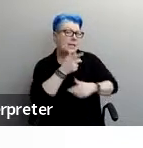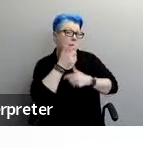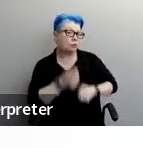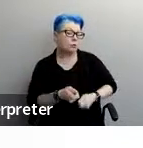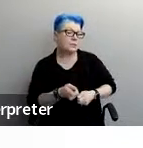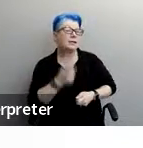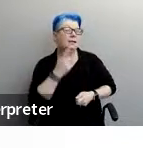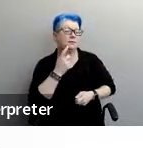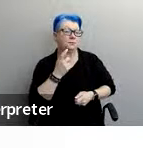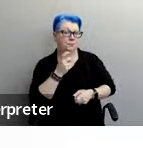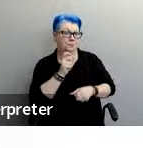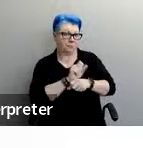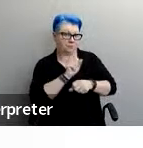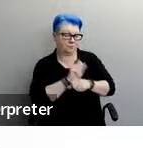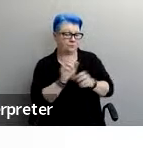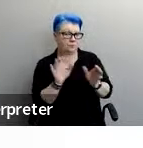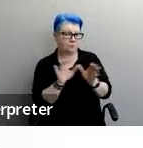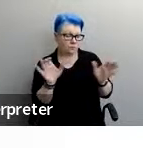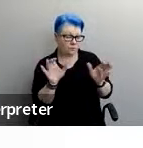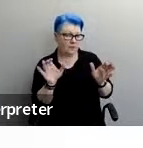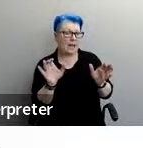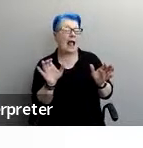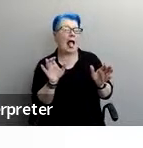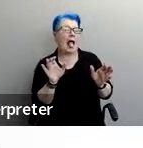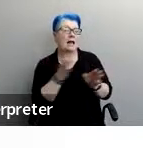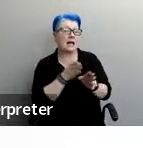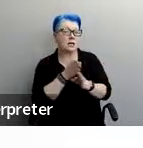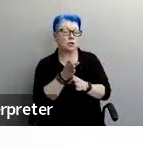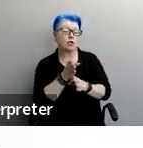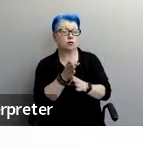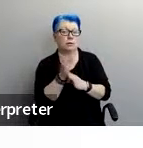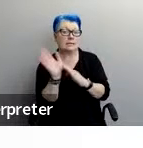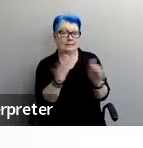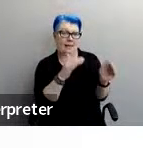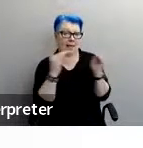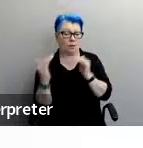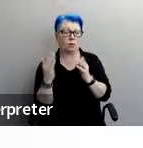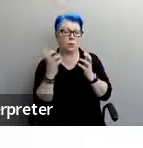industry standards. We want to be able to support their professional development as well. Slide.